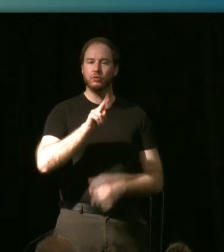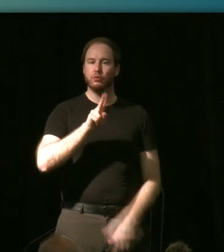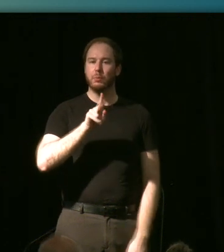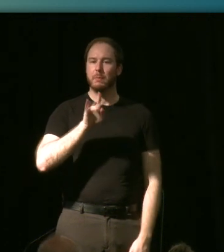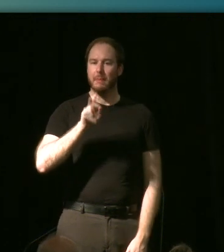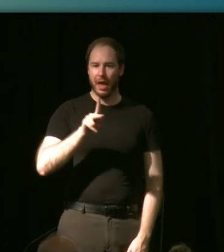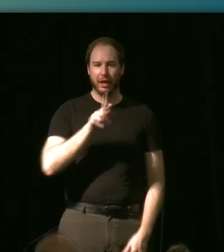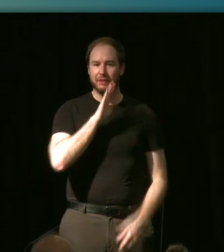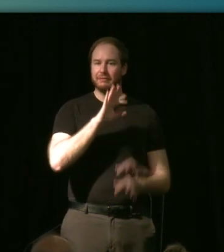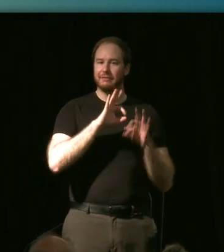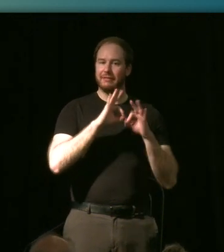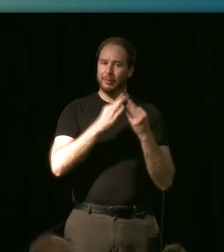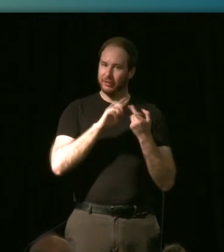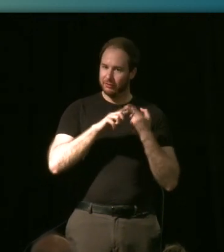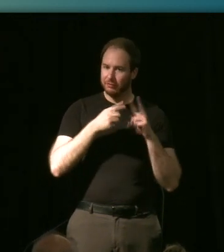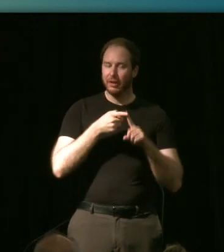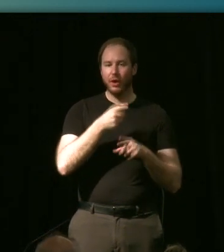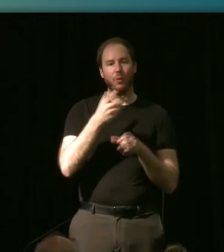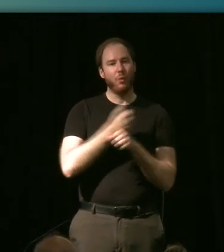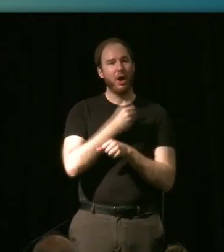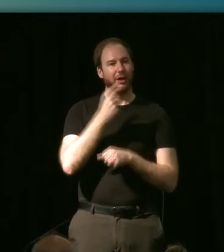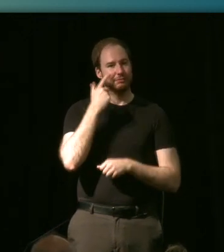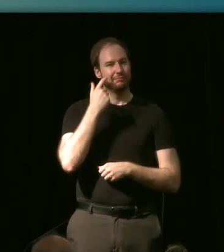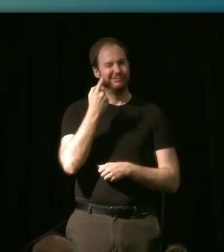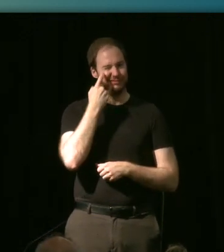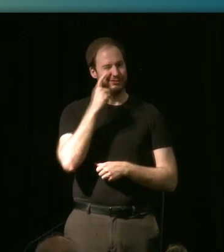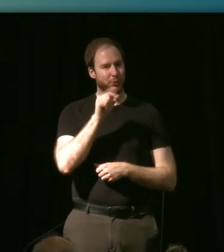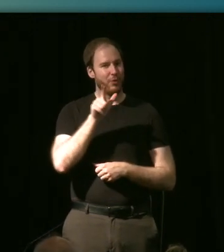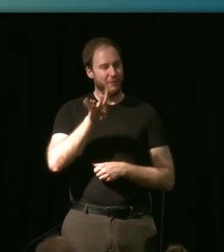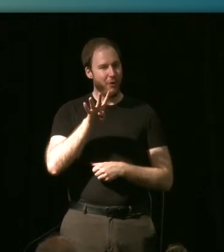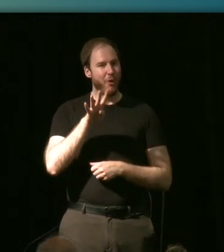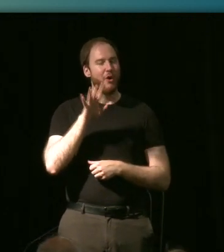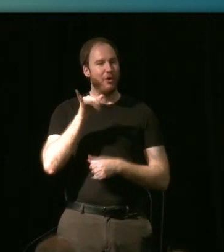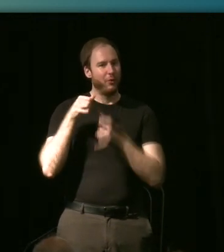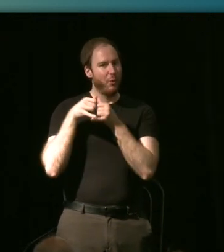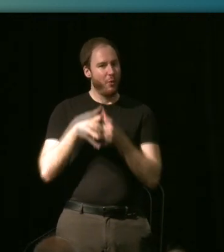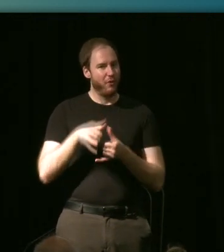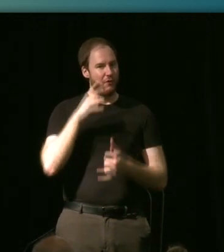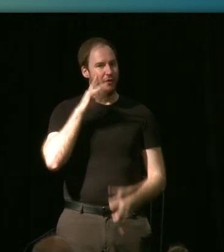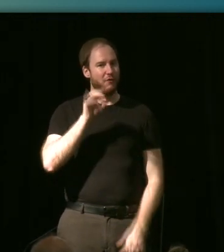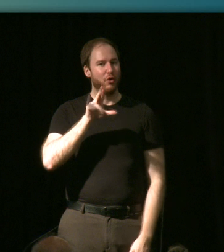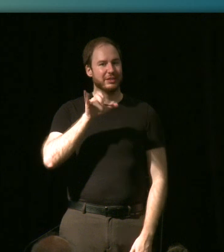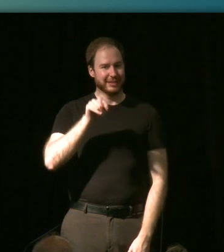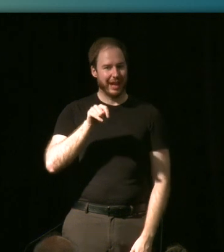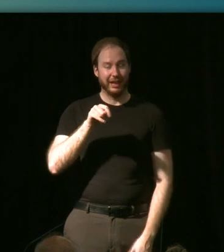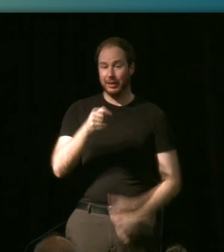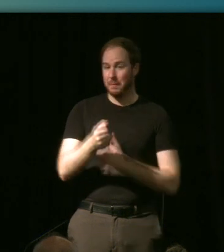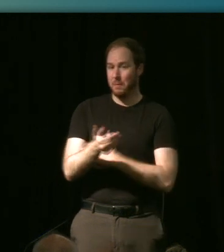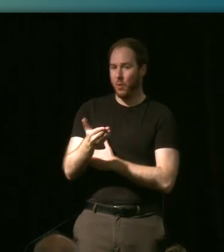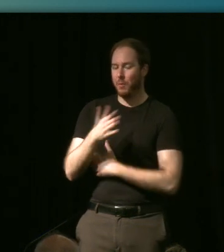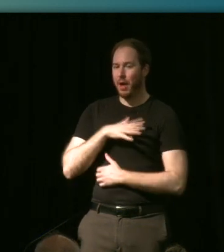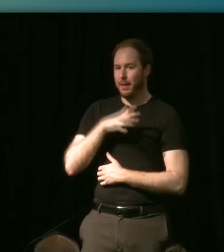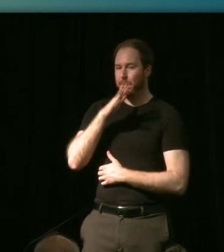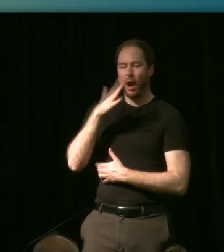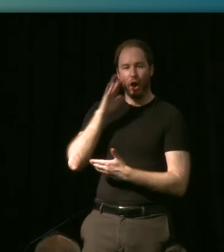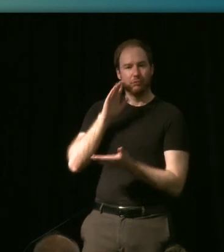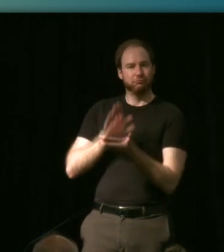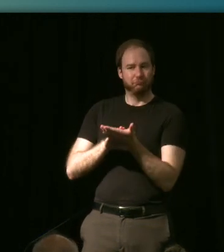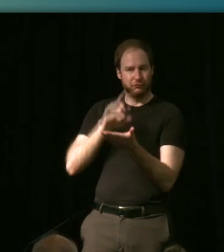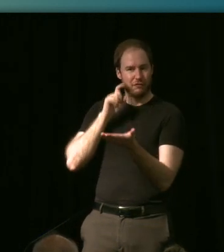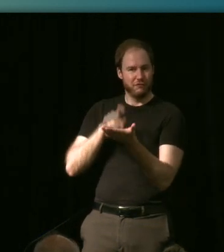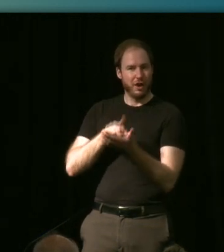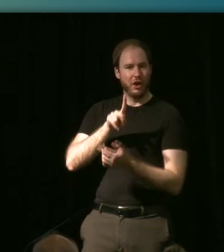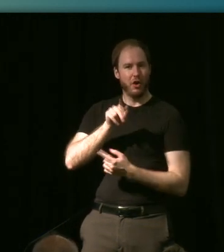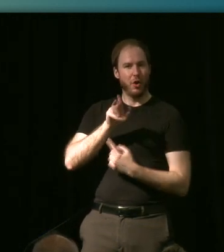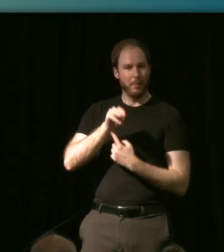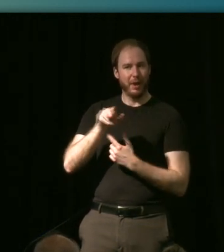Coalition's 2024 Foresight Award recipient. This morning, you heard my mom talk about Carmen's achievements, what